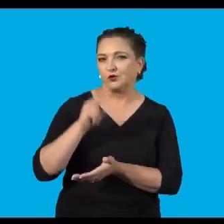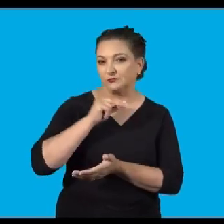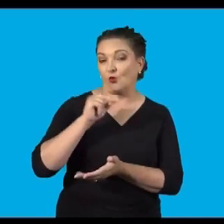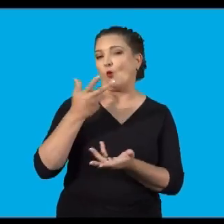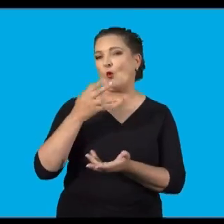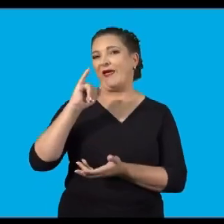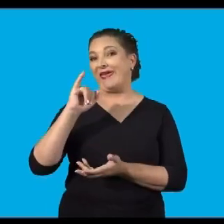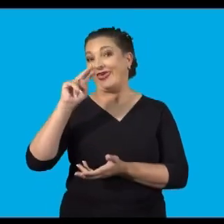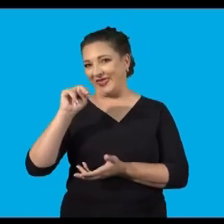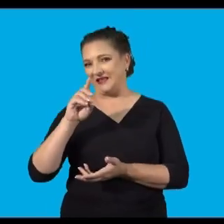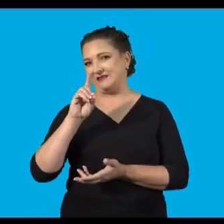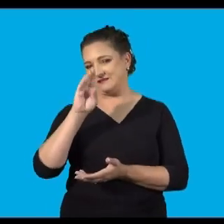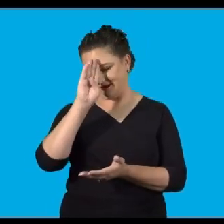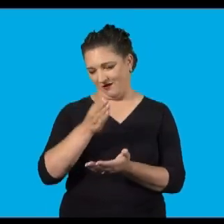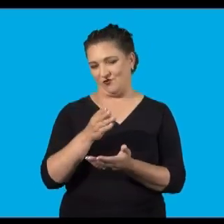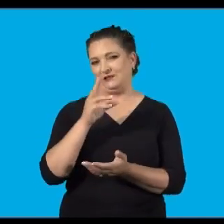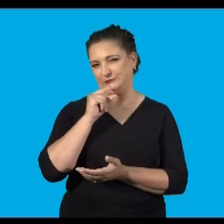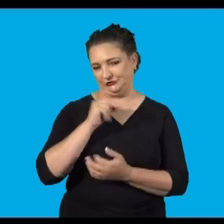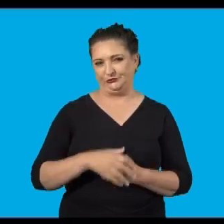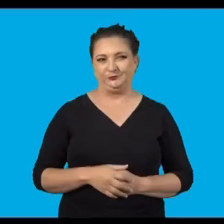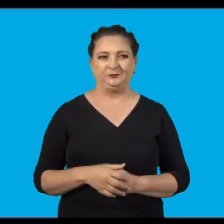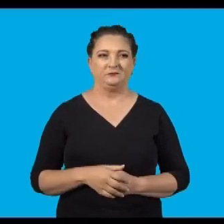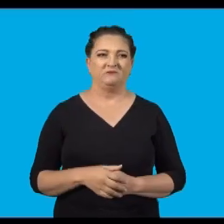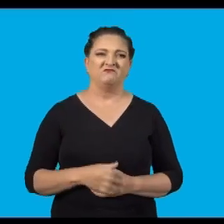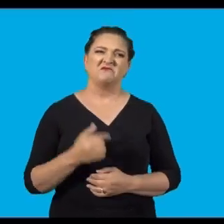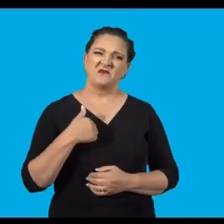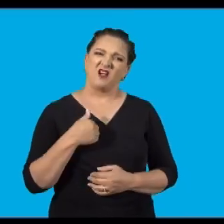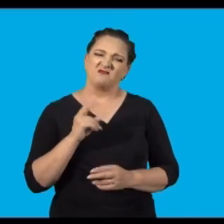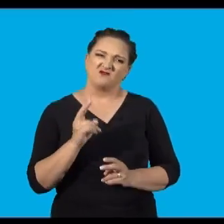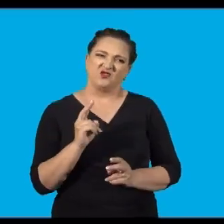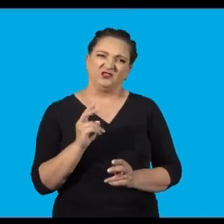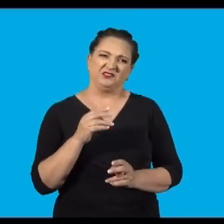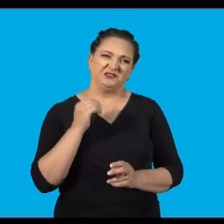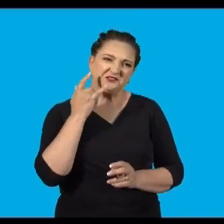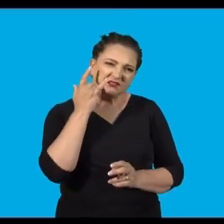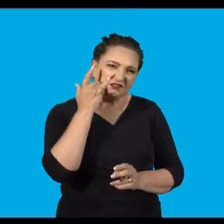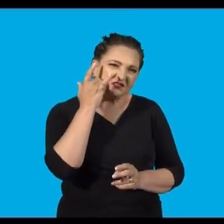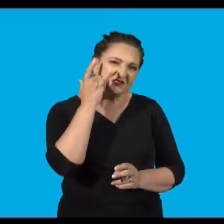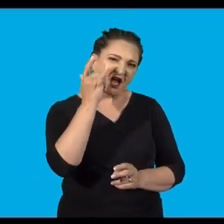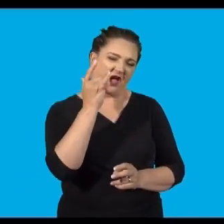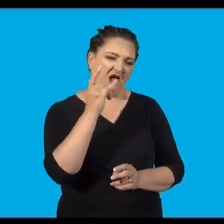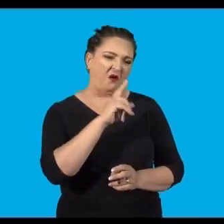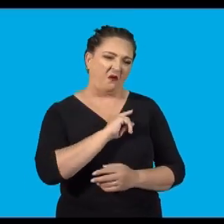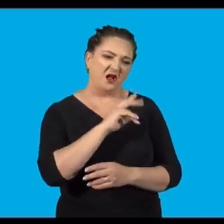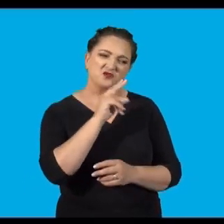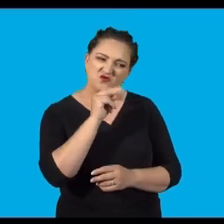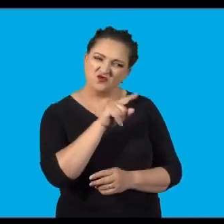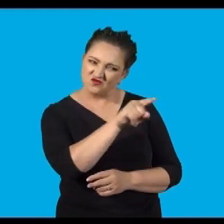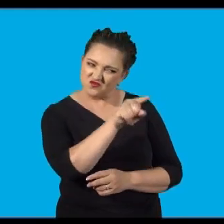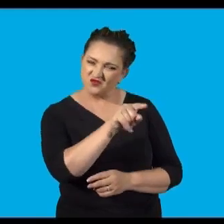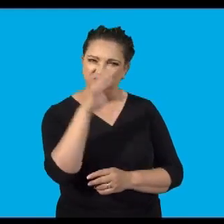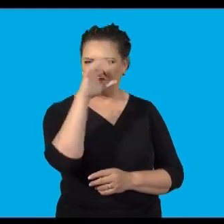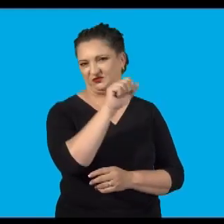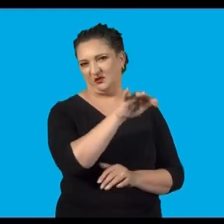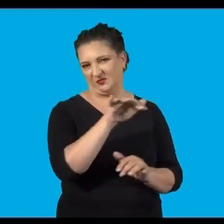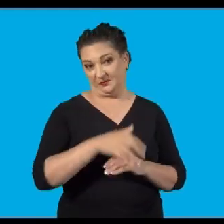speech, or also known as indirect speech. So let's look at this example. I'm usually very shy when speaking to strange people.